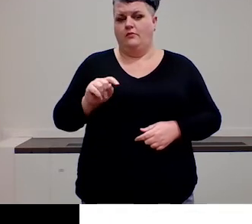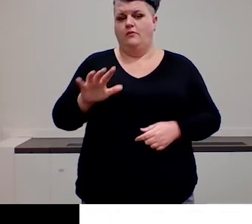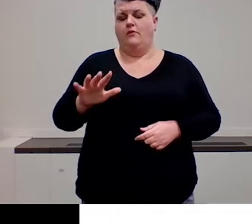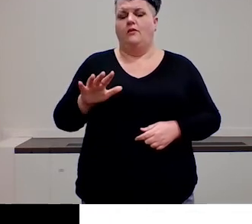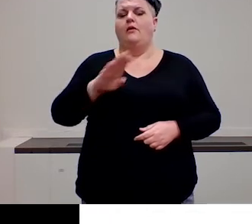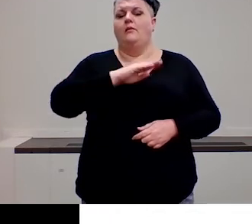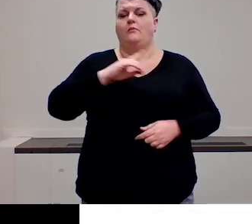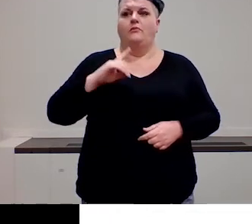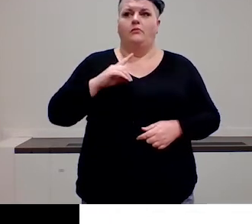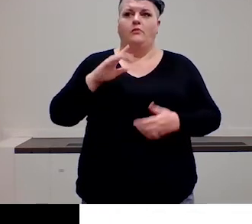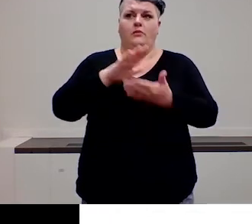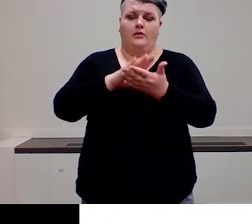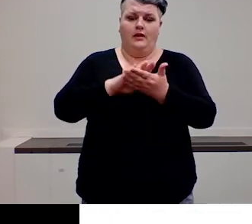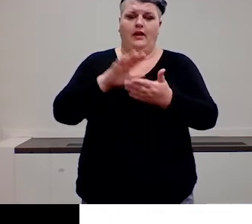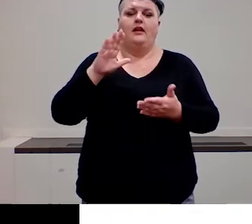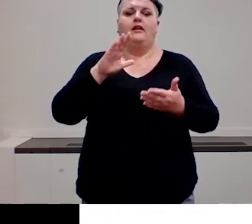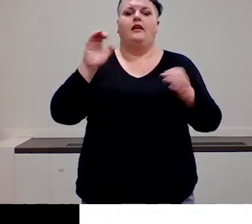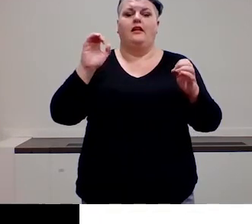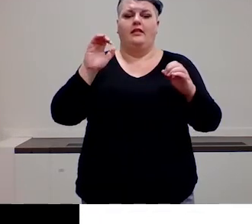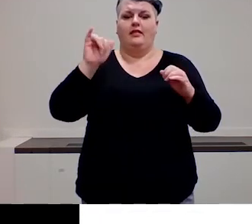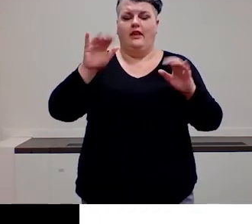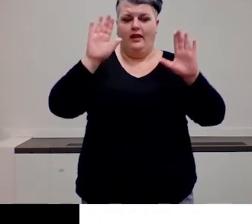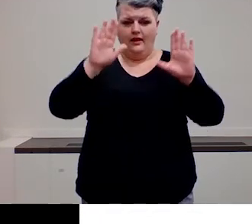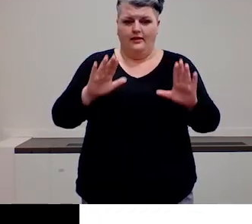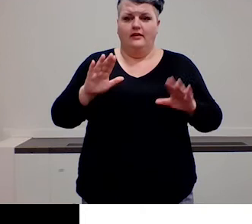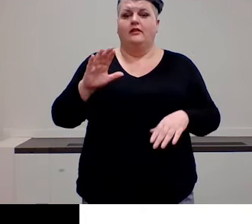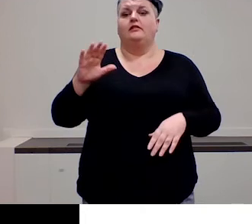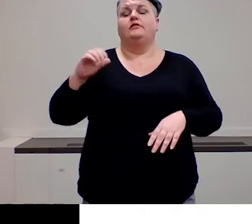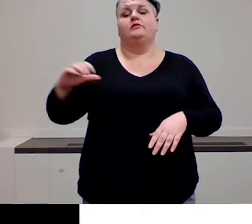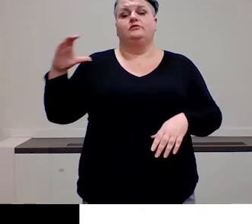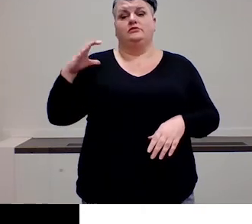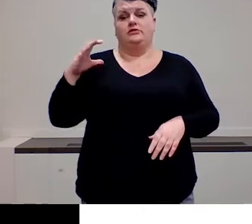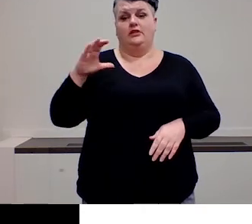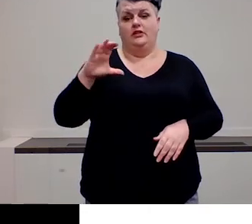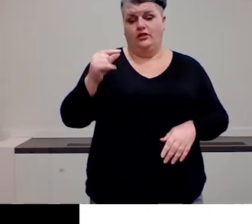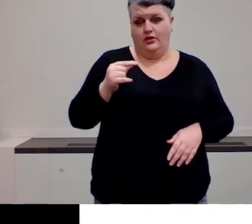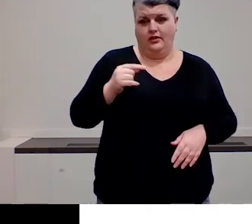Curriculum, Instruction, and Academic Excellence. Chair is Polly Taylor Gherkin, co-chair is Chris Warwick.